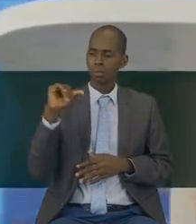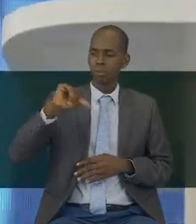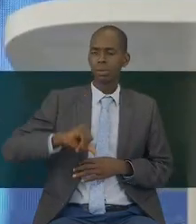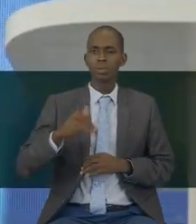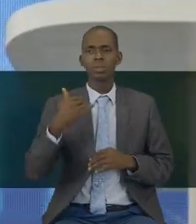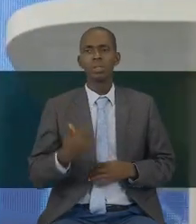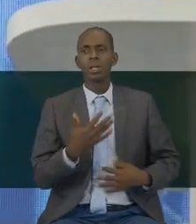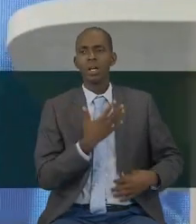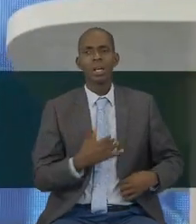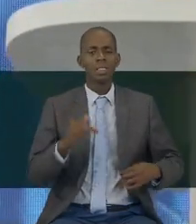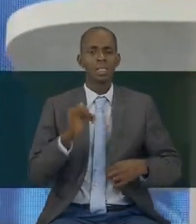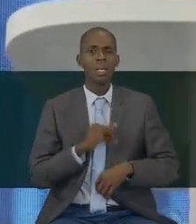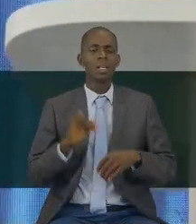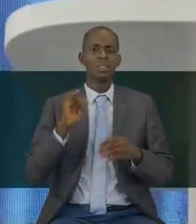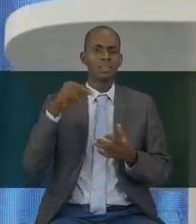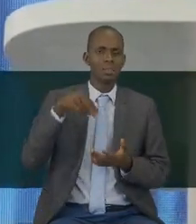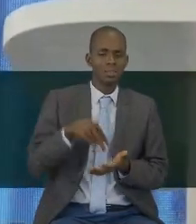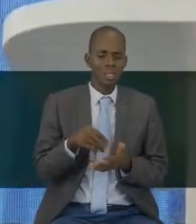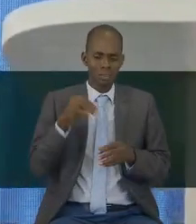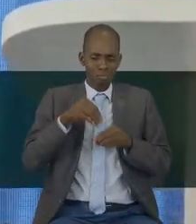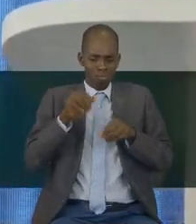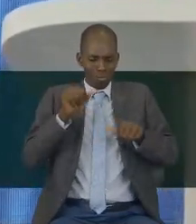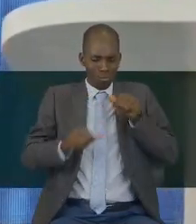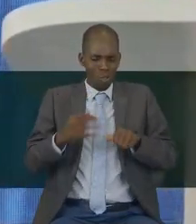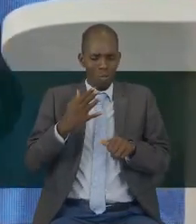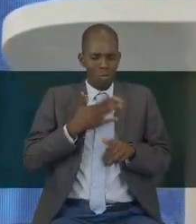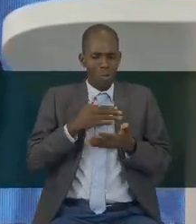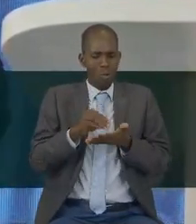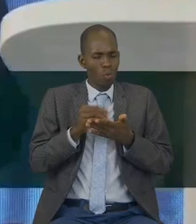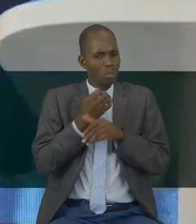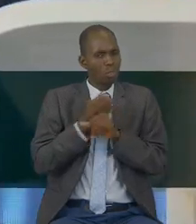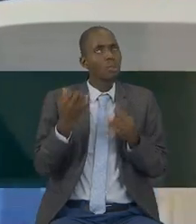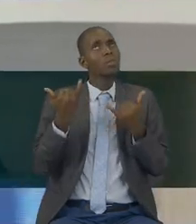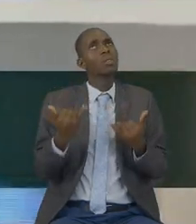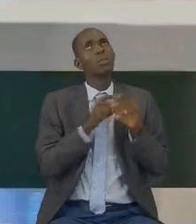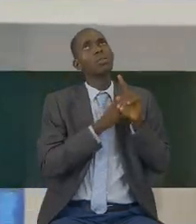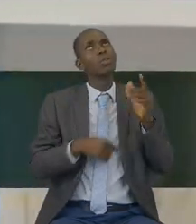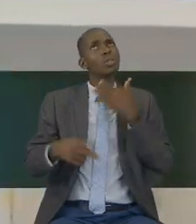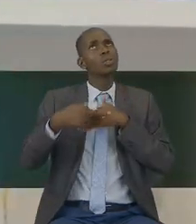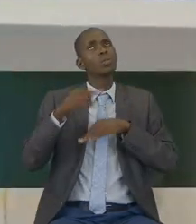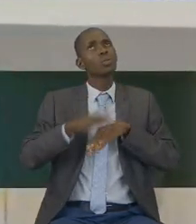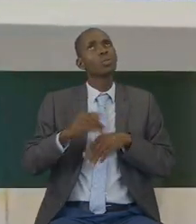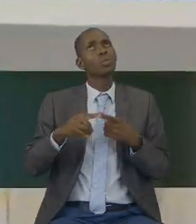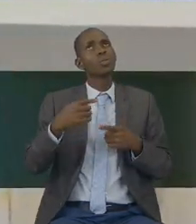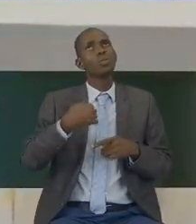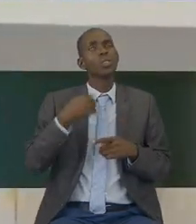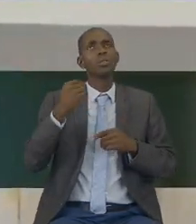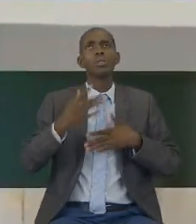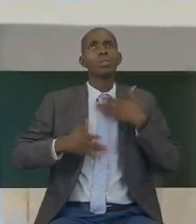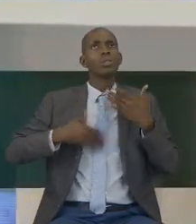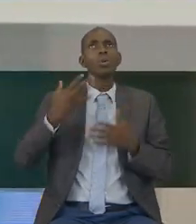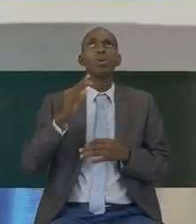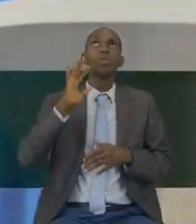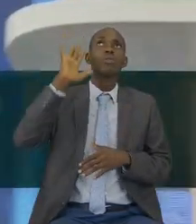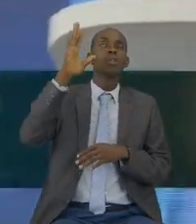I stand in doubt of my salvation. Restore unto me the joy of thy salvation,